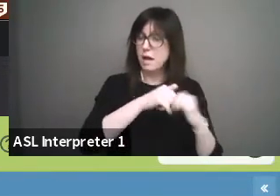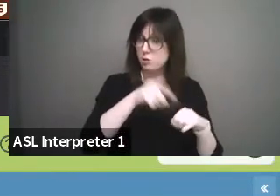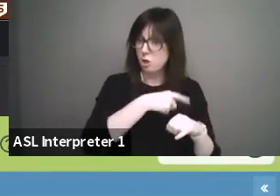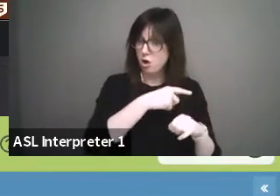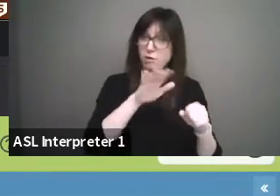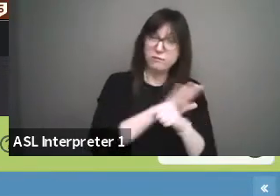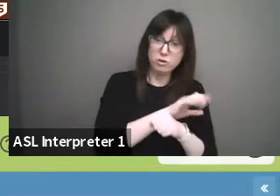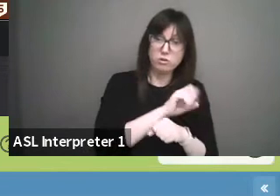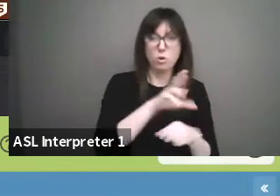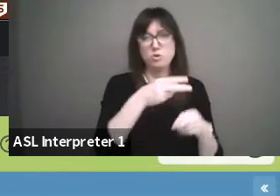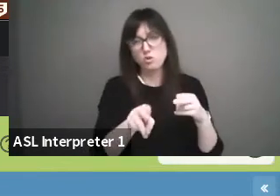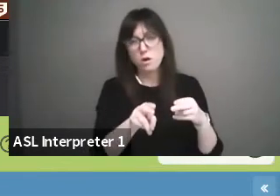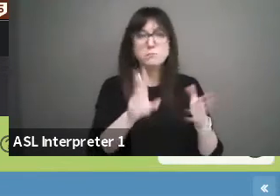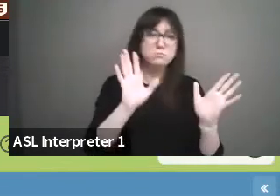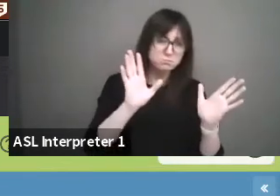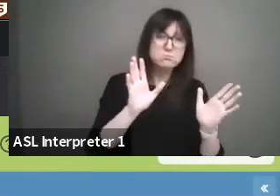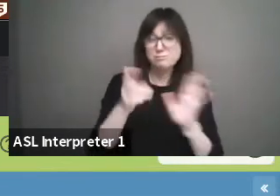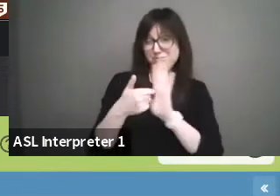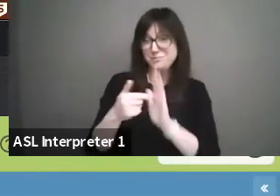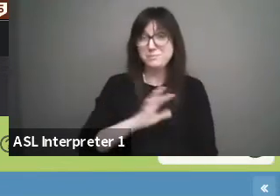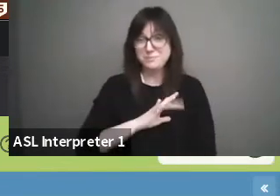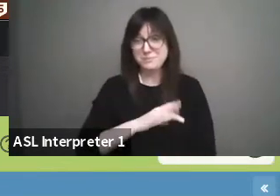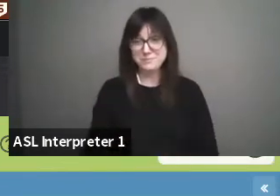So as an example,